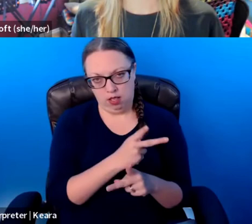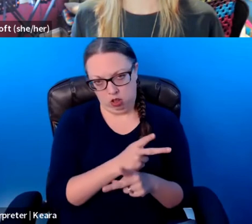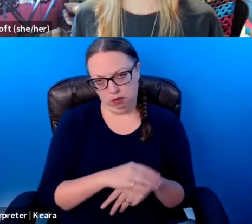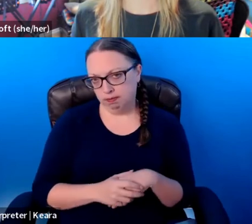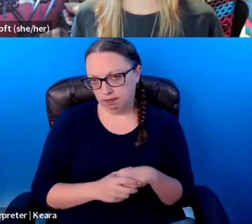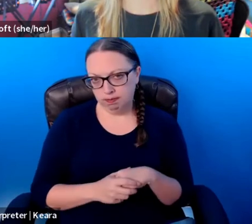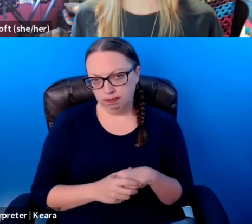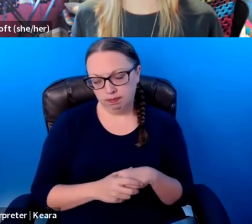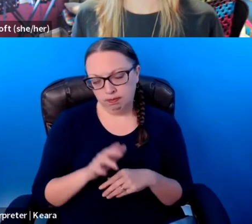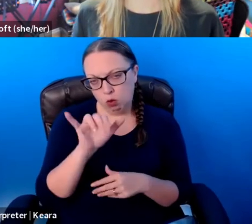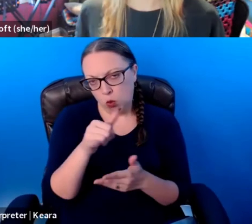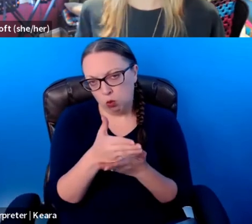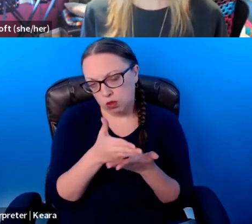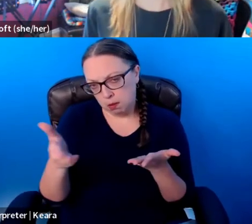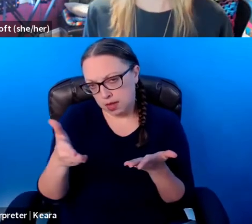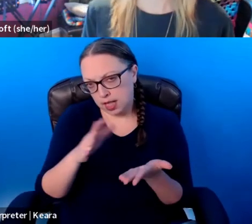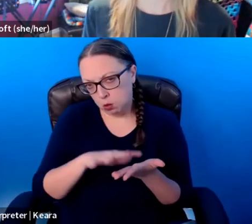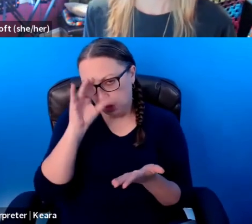learned.